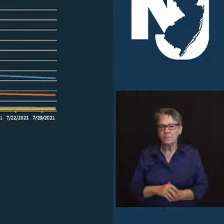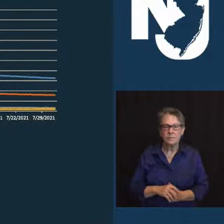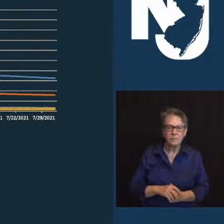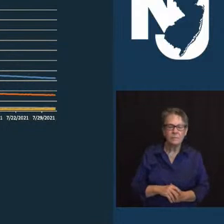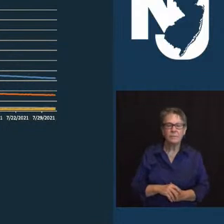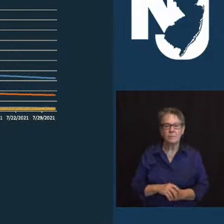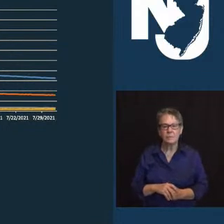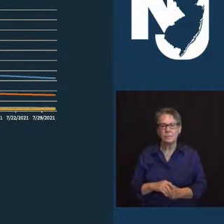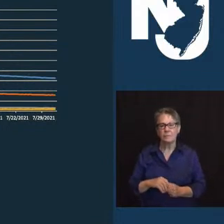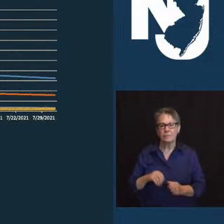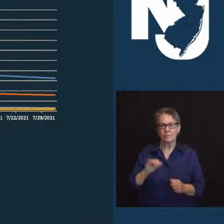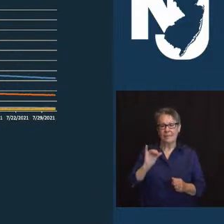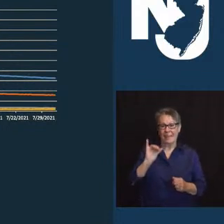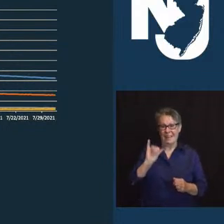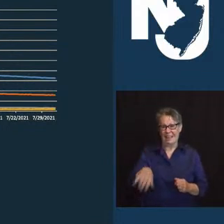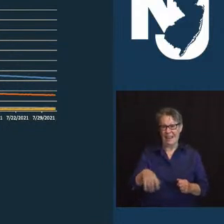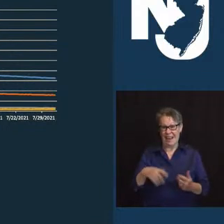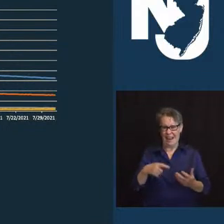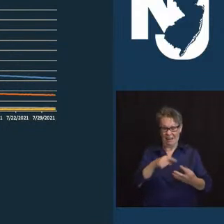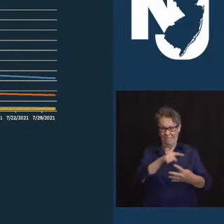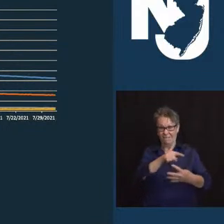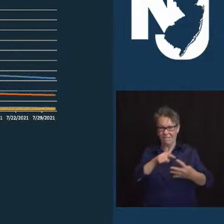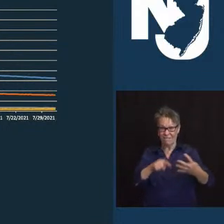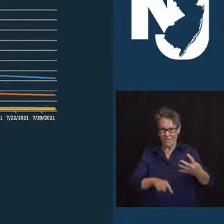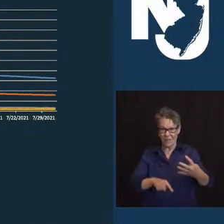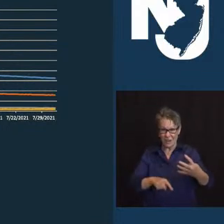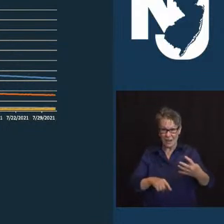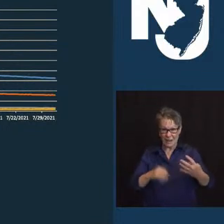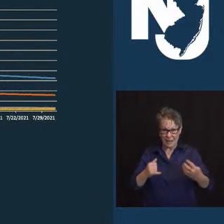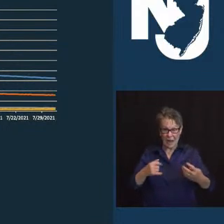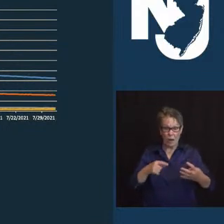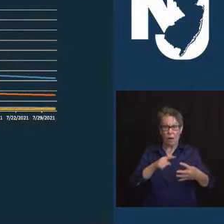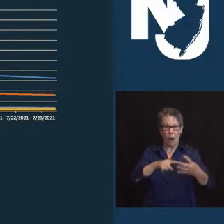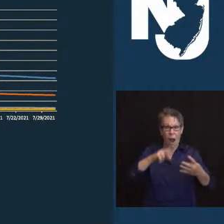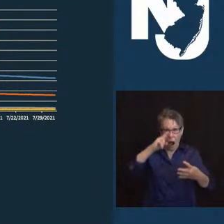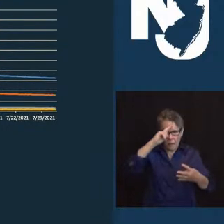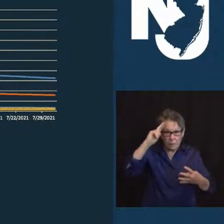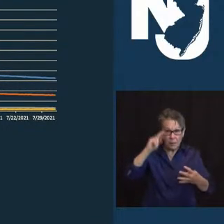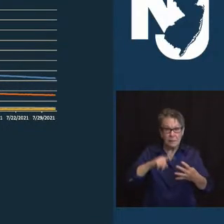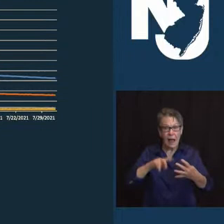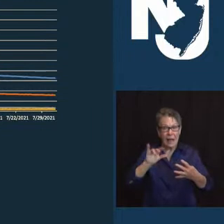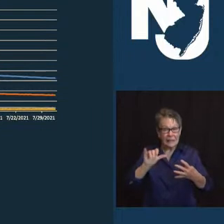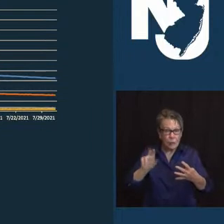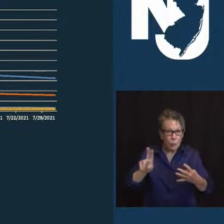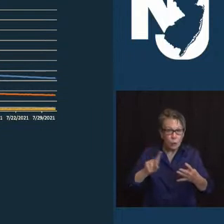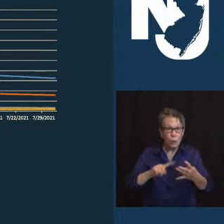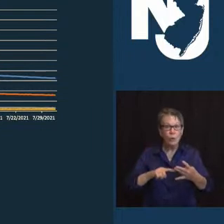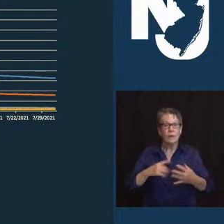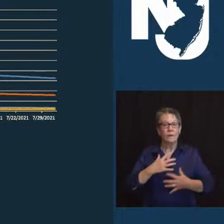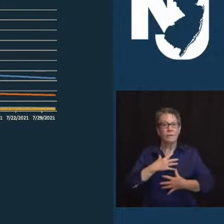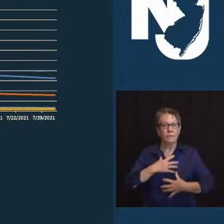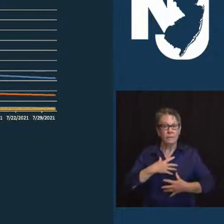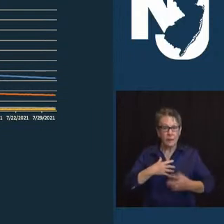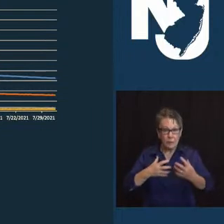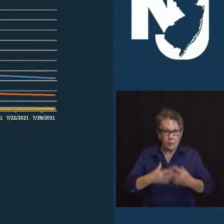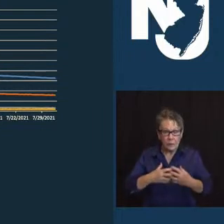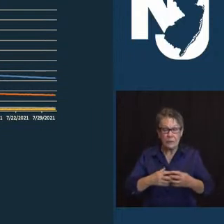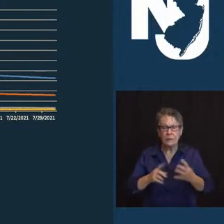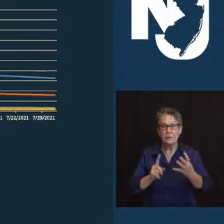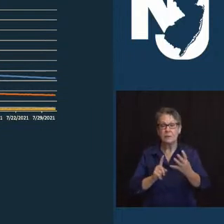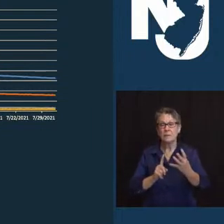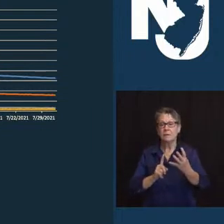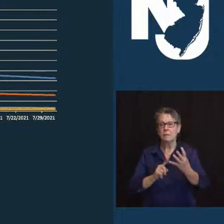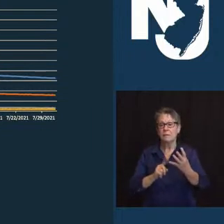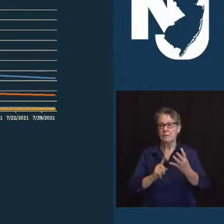factors: reported cases, hospitalizations, ICU counts, and ventilator use remaining relatively steady